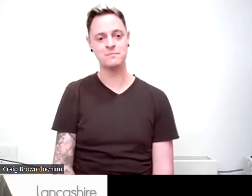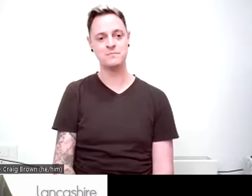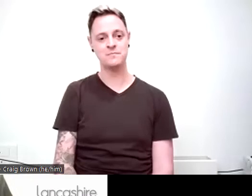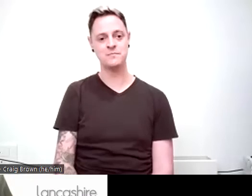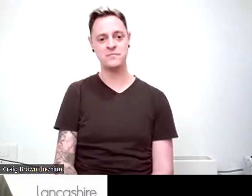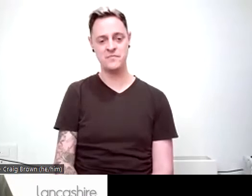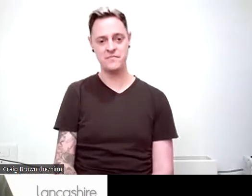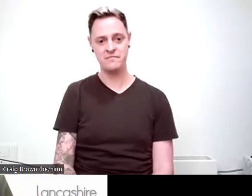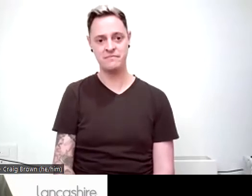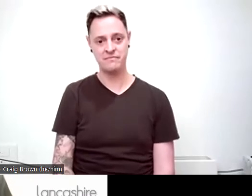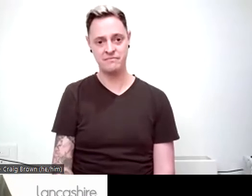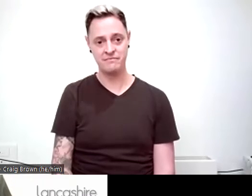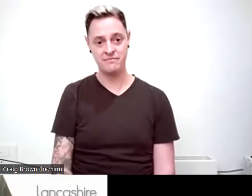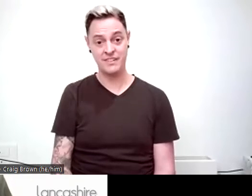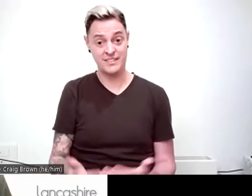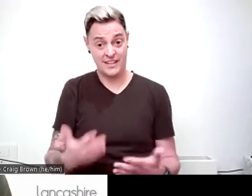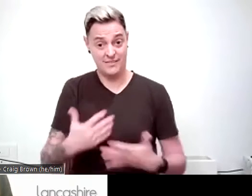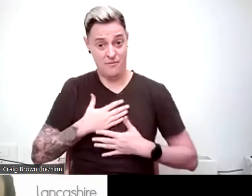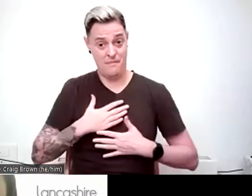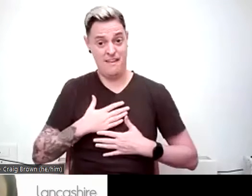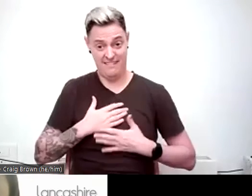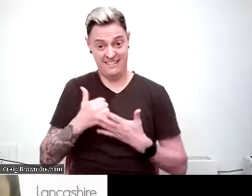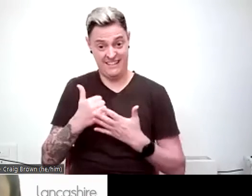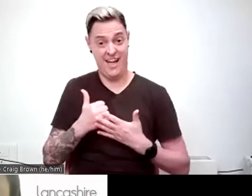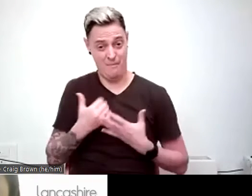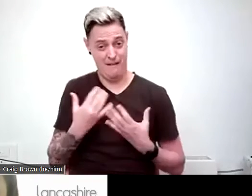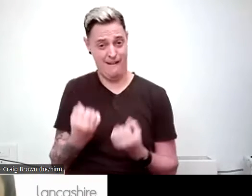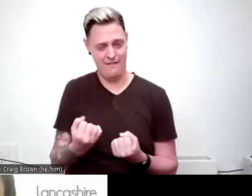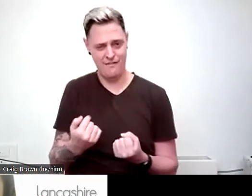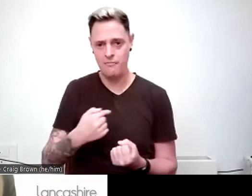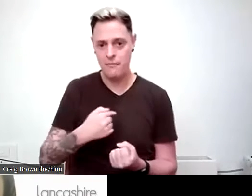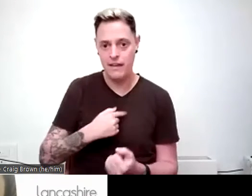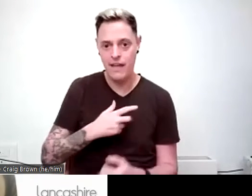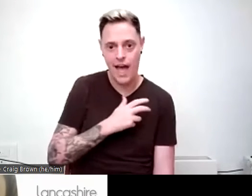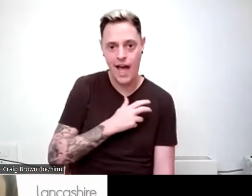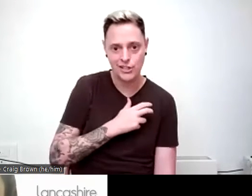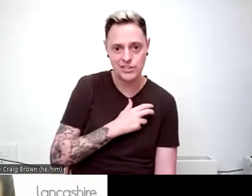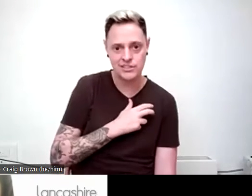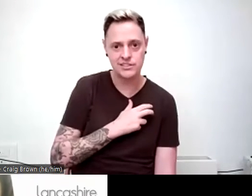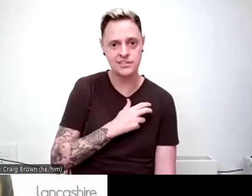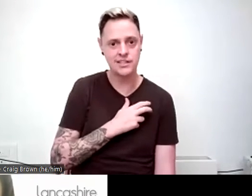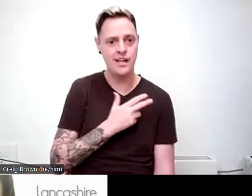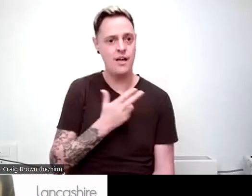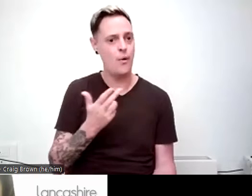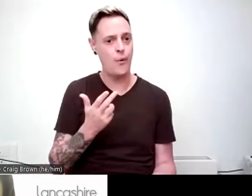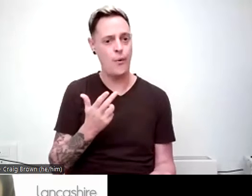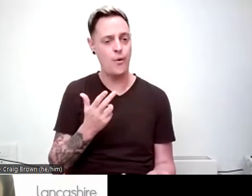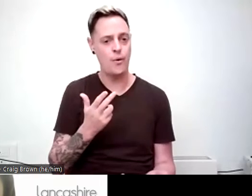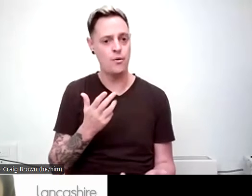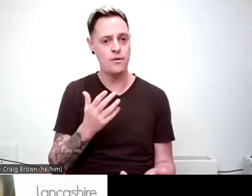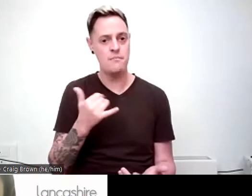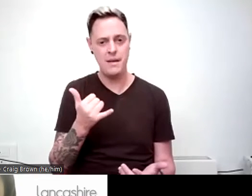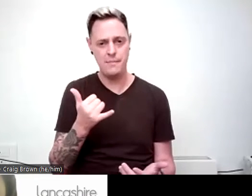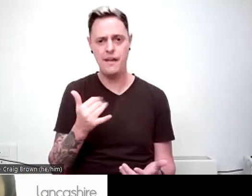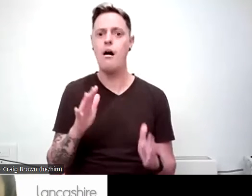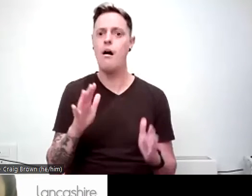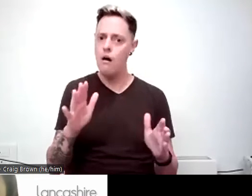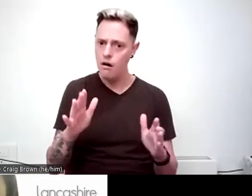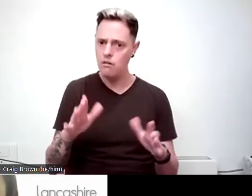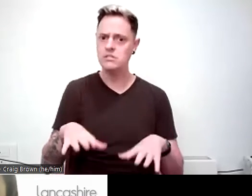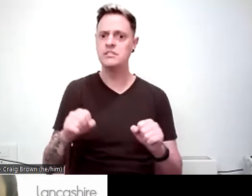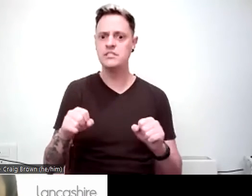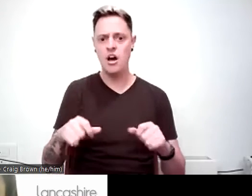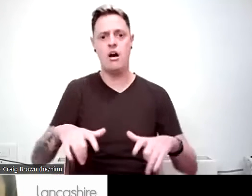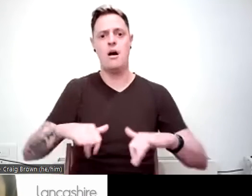that's basically what it's helped me do. It's really, you know, when I'm feeling anxious, whether it's, you know, getting on my mat and doing some movement, whether it's connecting to